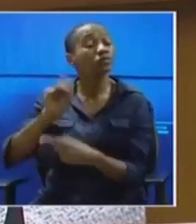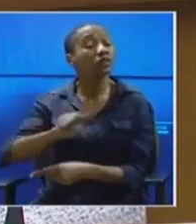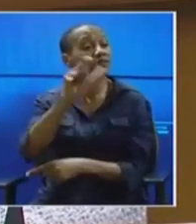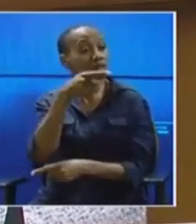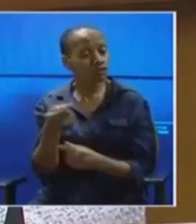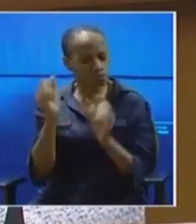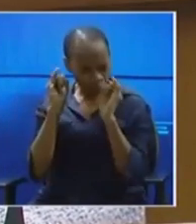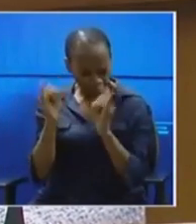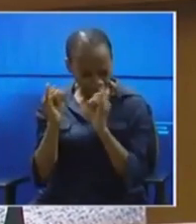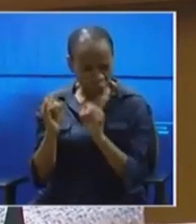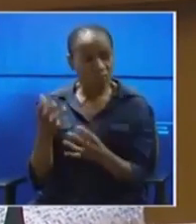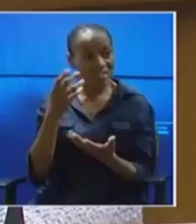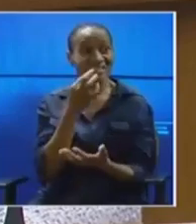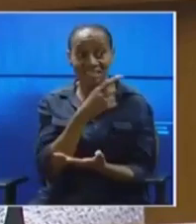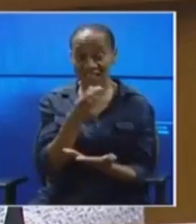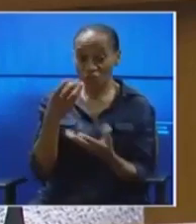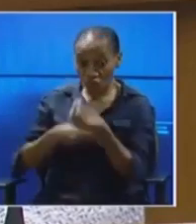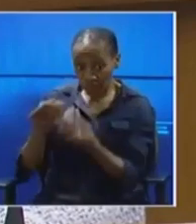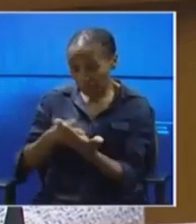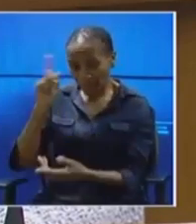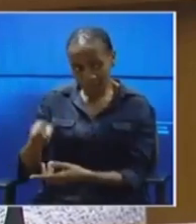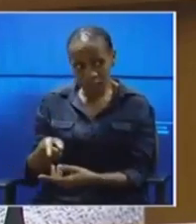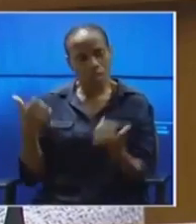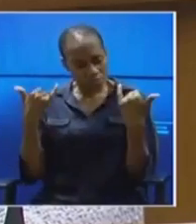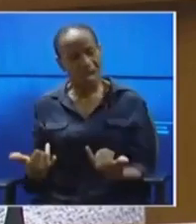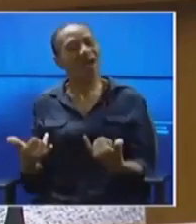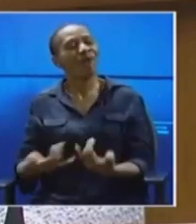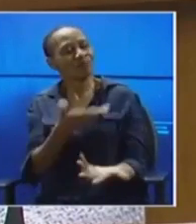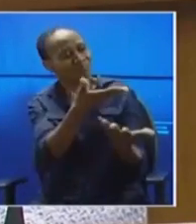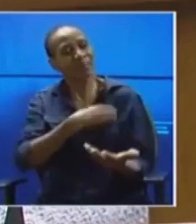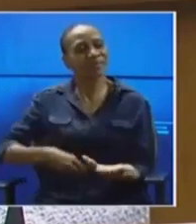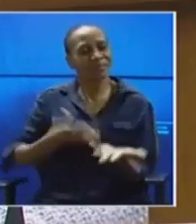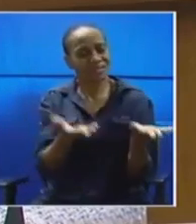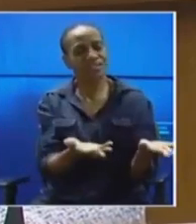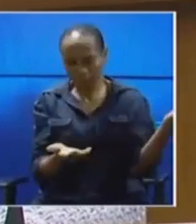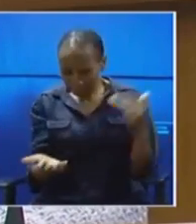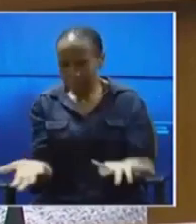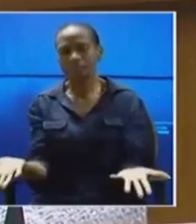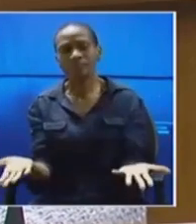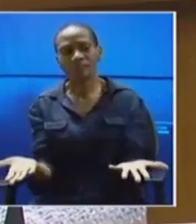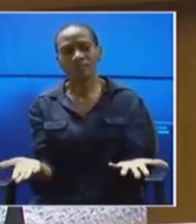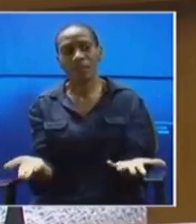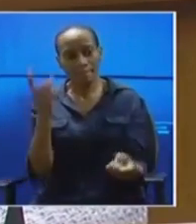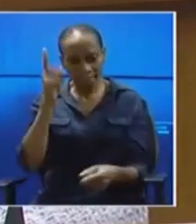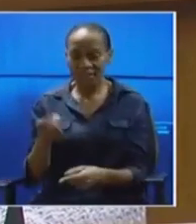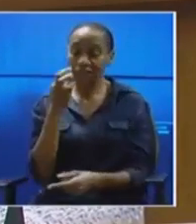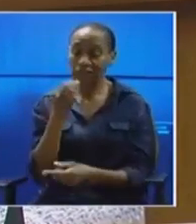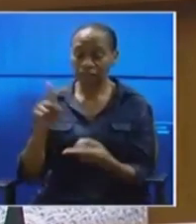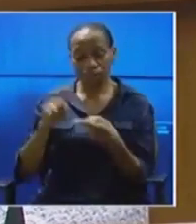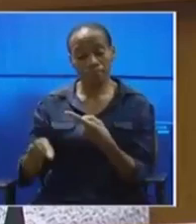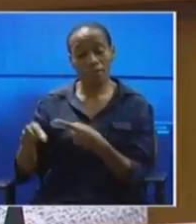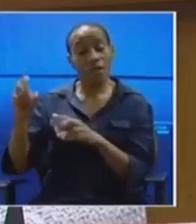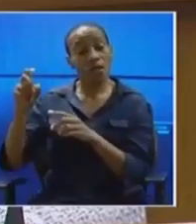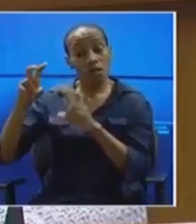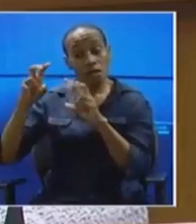are about fighting corruption. I challenge you, Mr. President. I challenge you to suspend a lifestyle audit